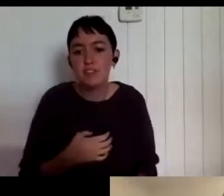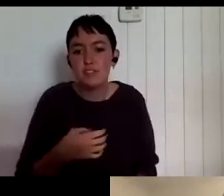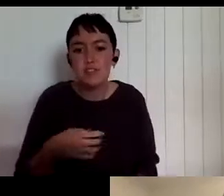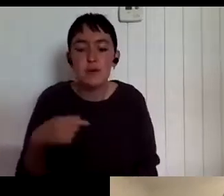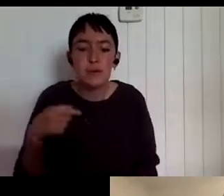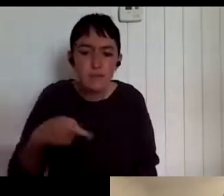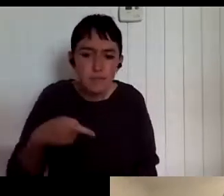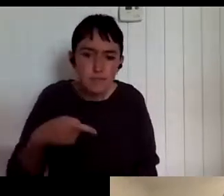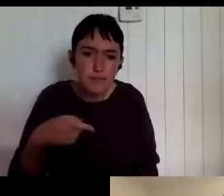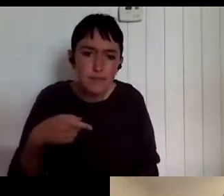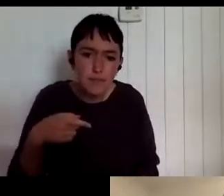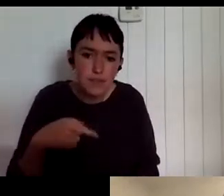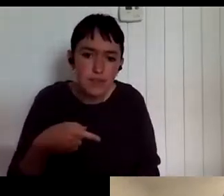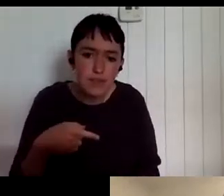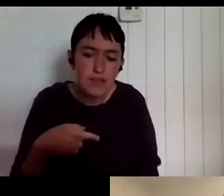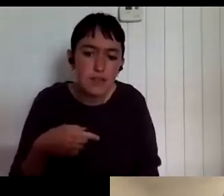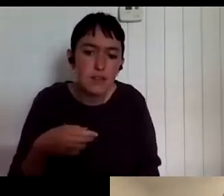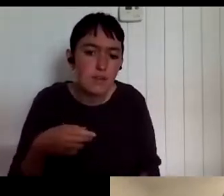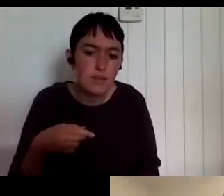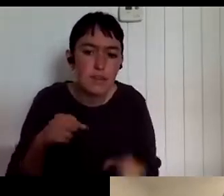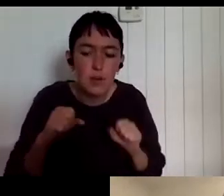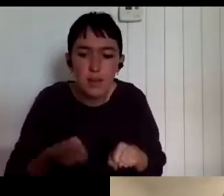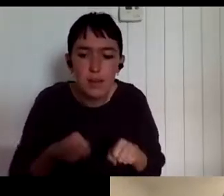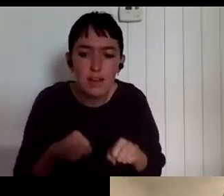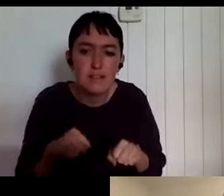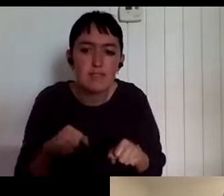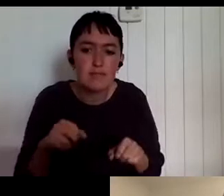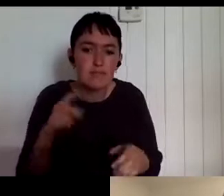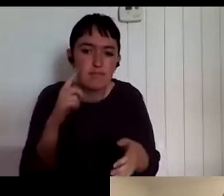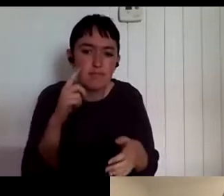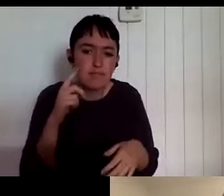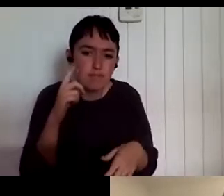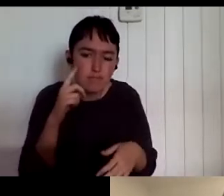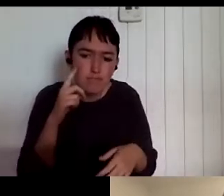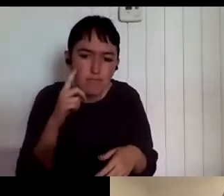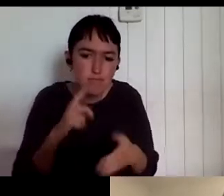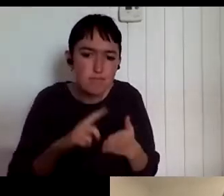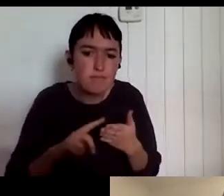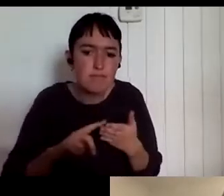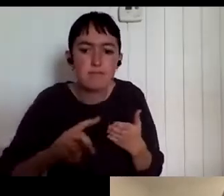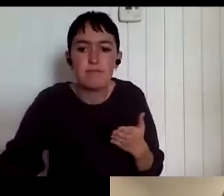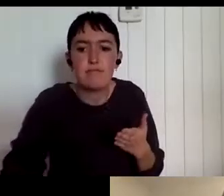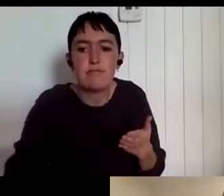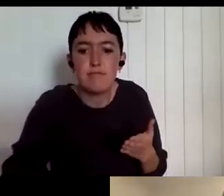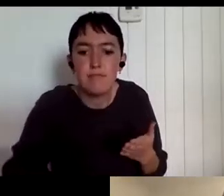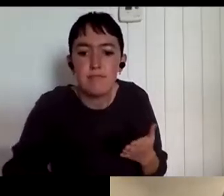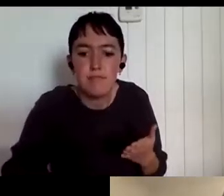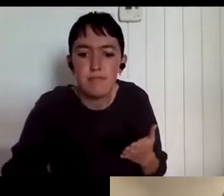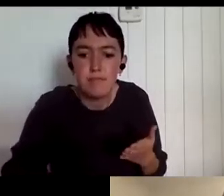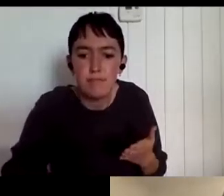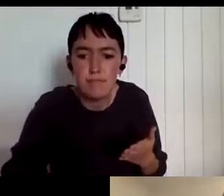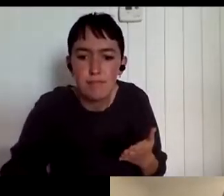project. And you really find that passion, that love for like that specific thing that people are doing. You meet very interesting people. So I've had the chance to meet